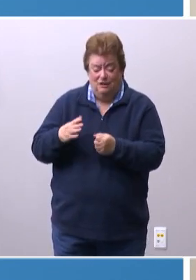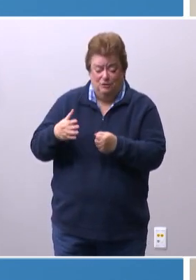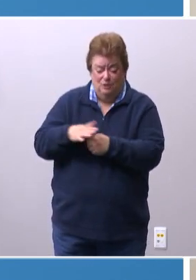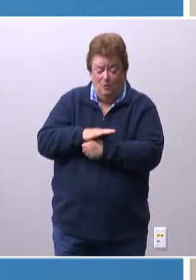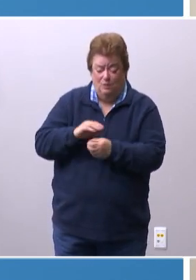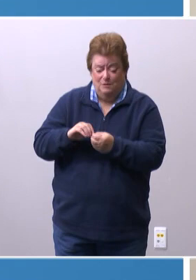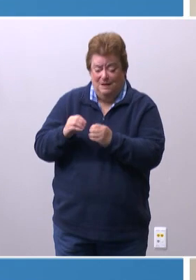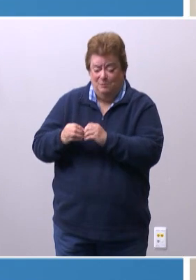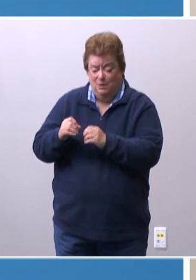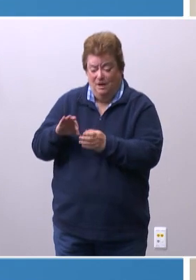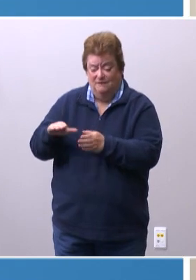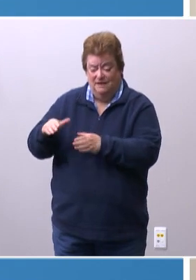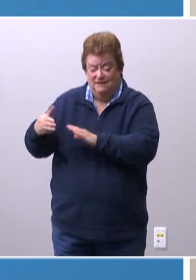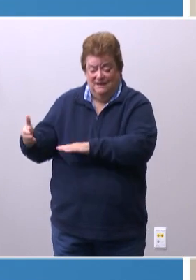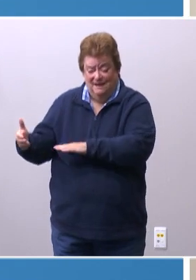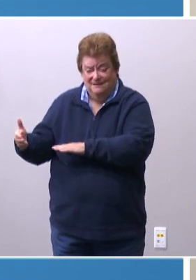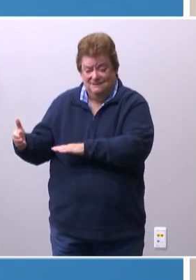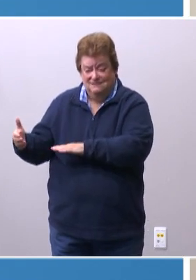fatality rates,